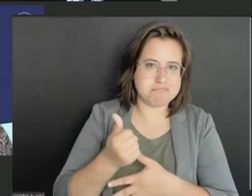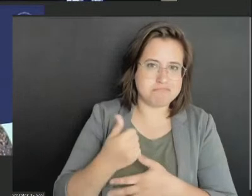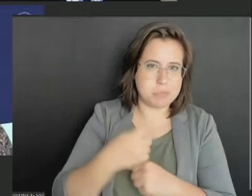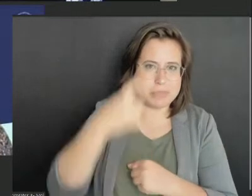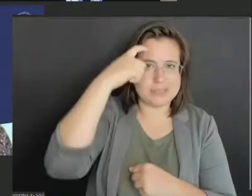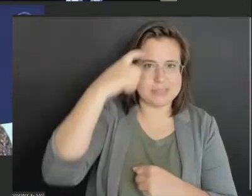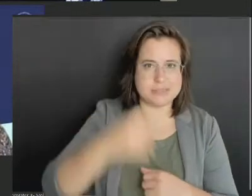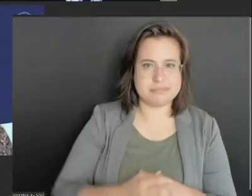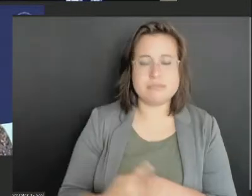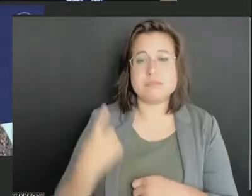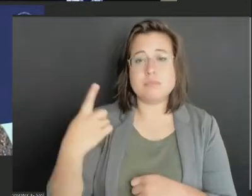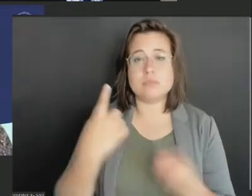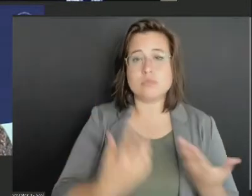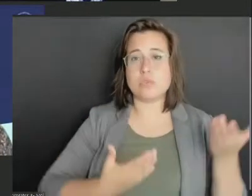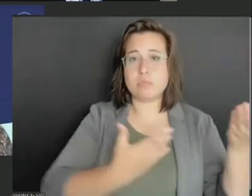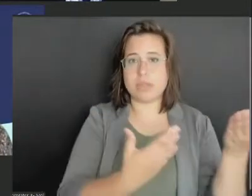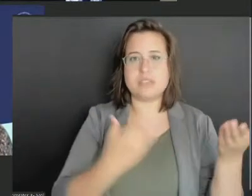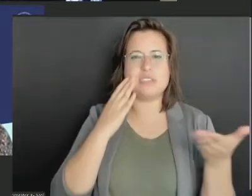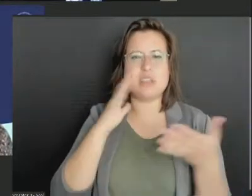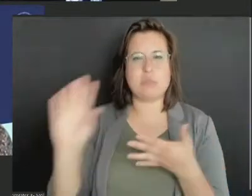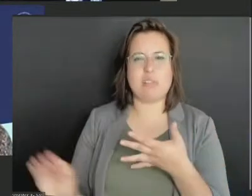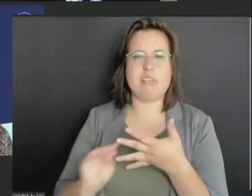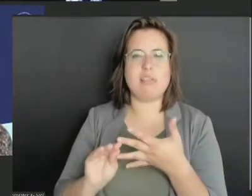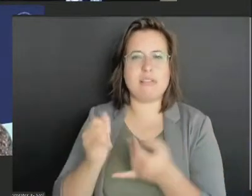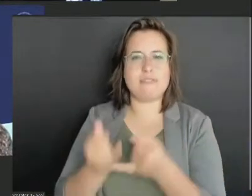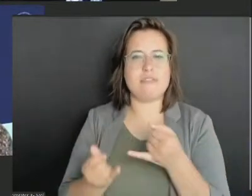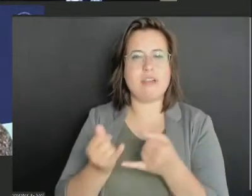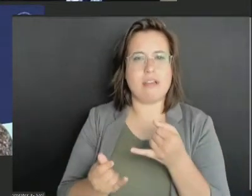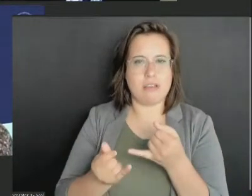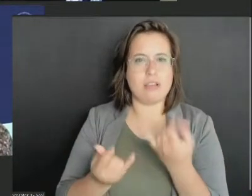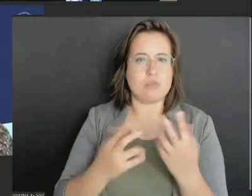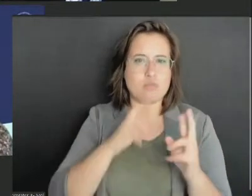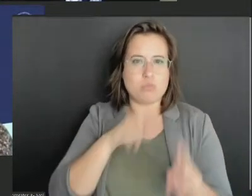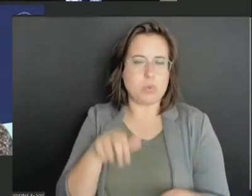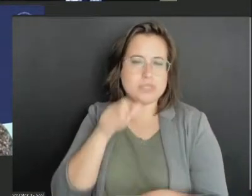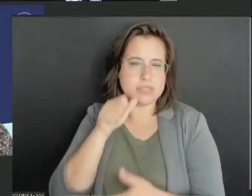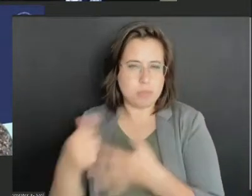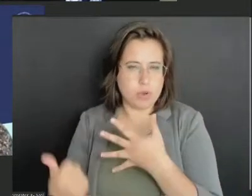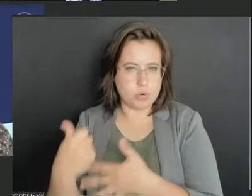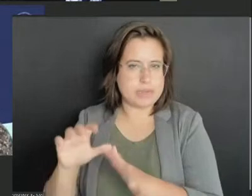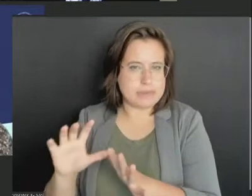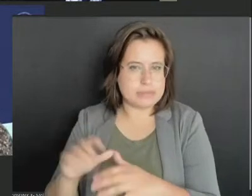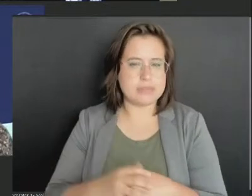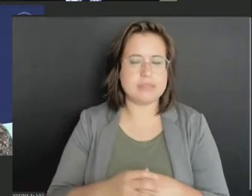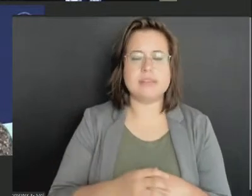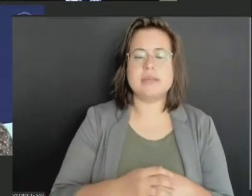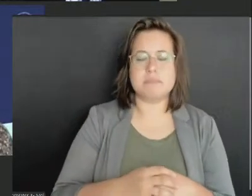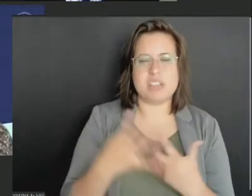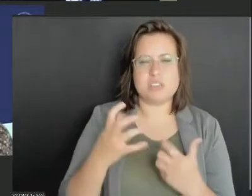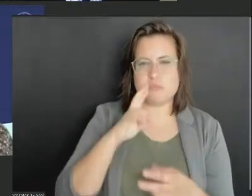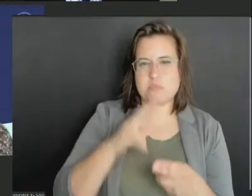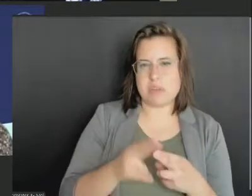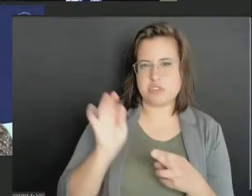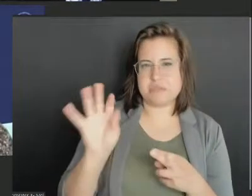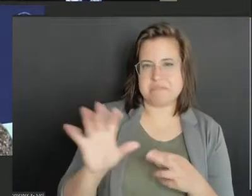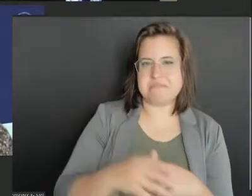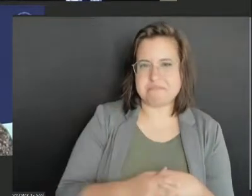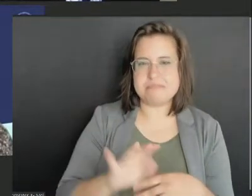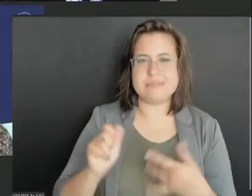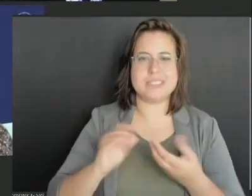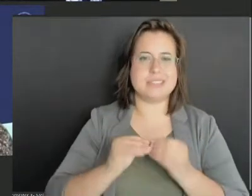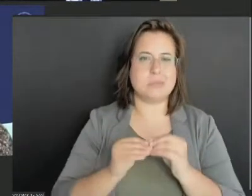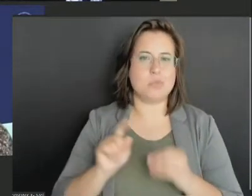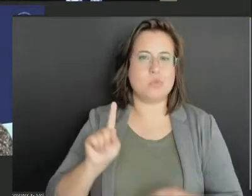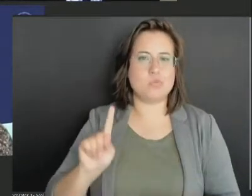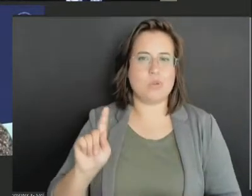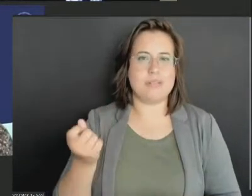recommendation that will be in the final report, but it's not one of the prioritized one. I just really want to mention for a moment, and that is number 111.